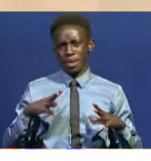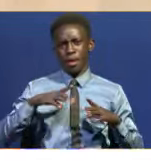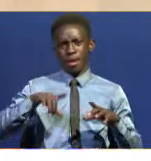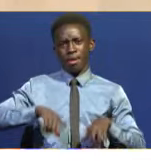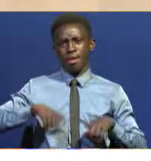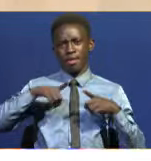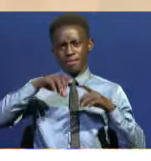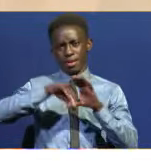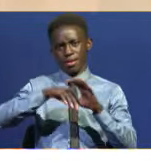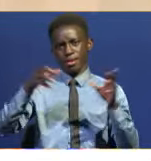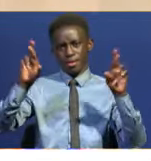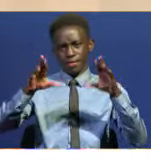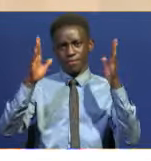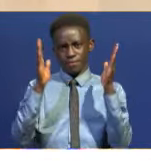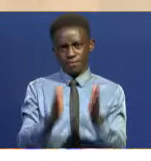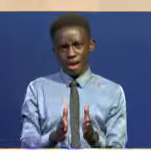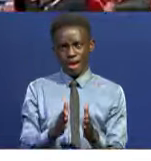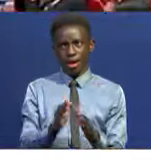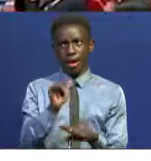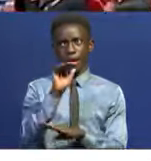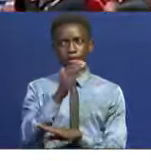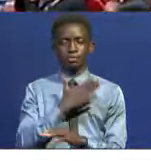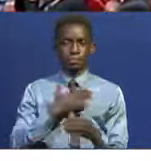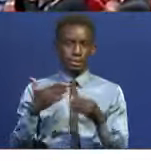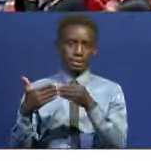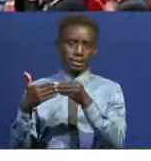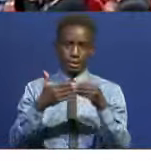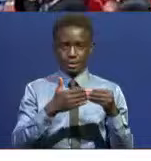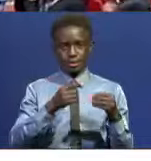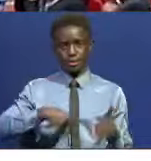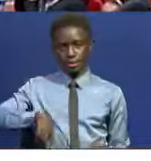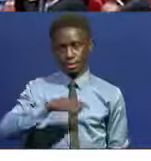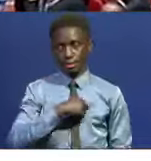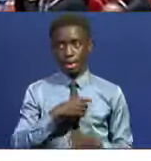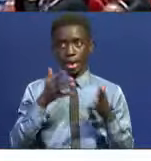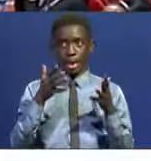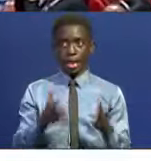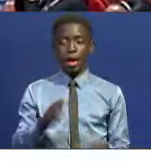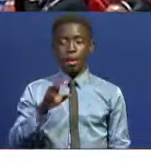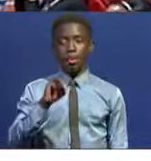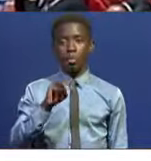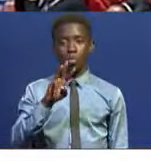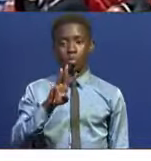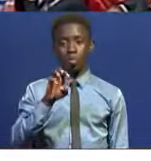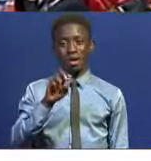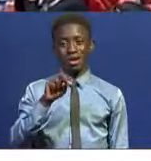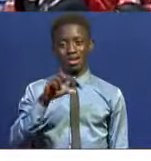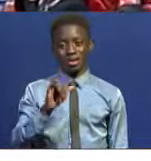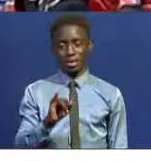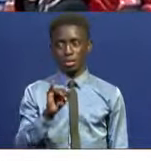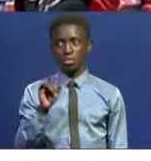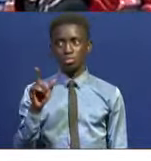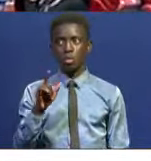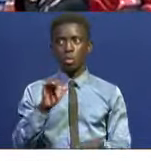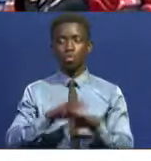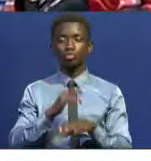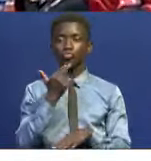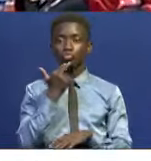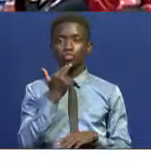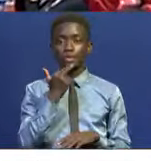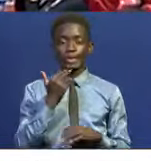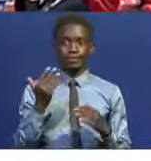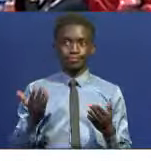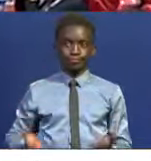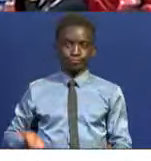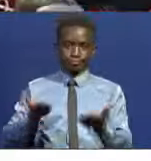to leave this contest to leaders. Moreover, Kibwezi West MP Mwenge Mutuse, who last Tuesday tabled a notice of motion against